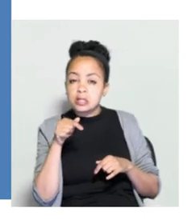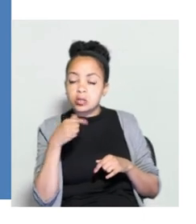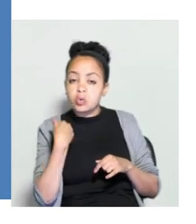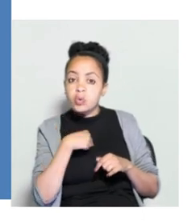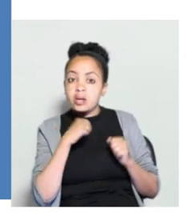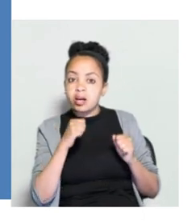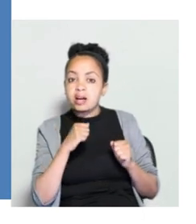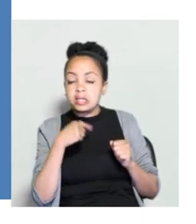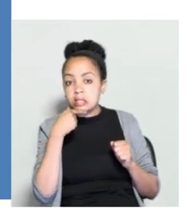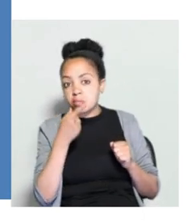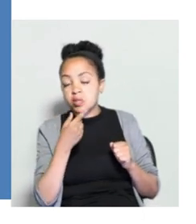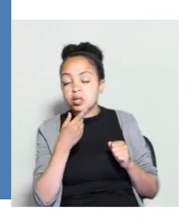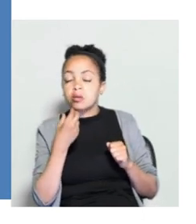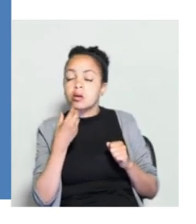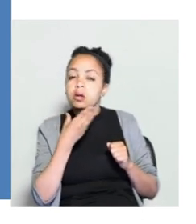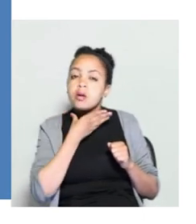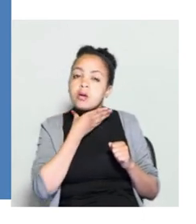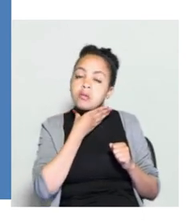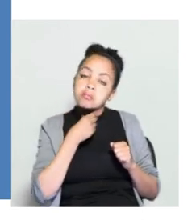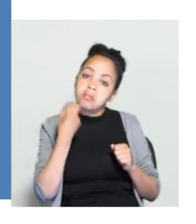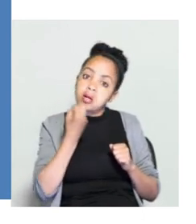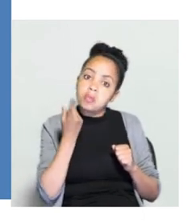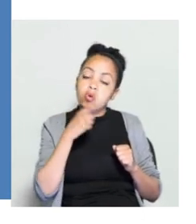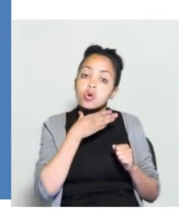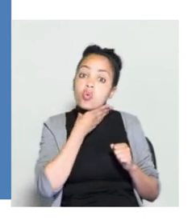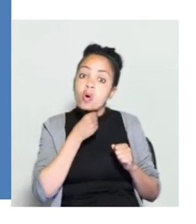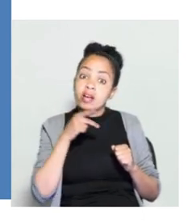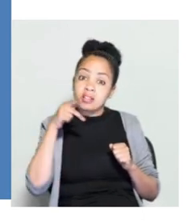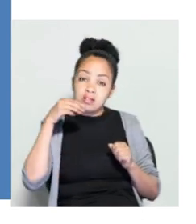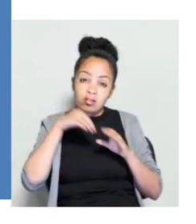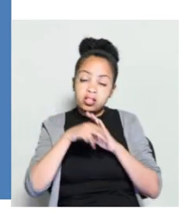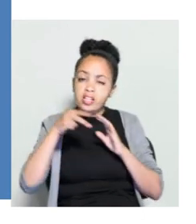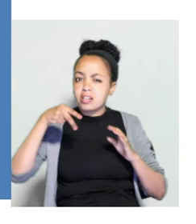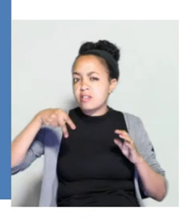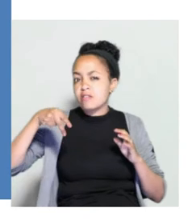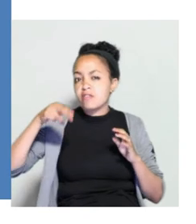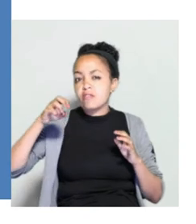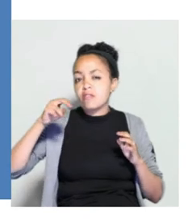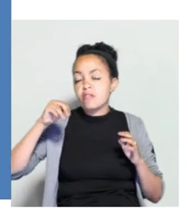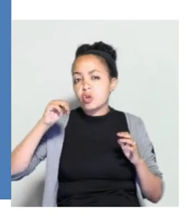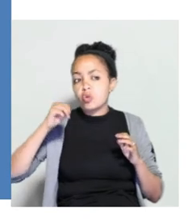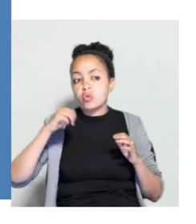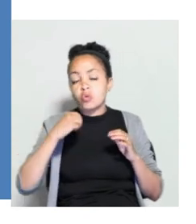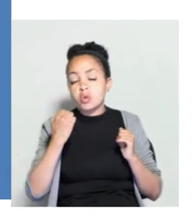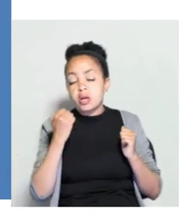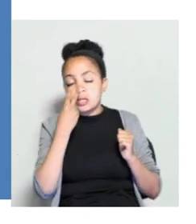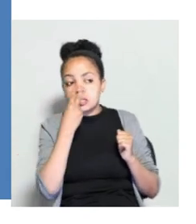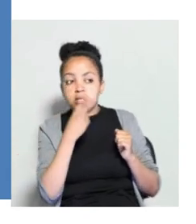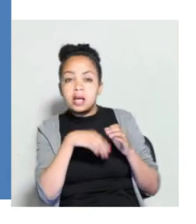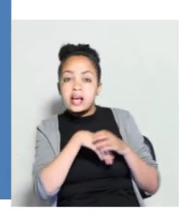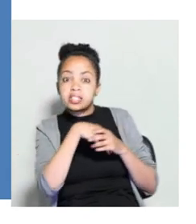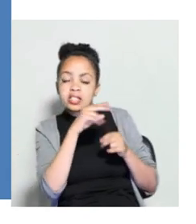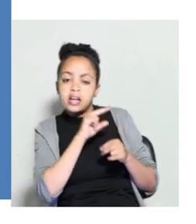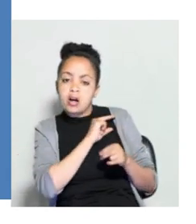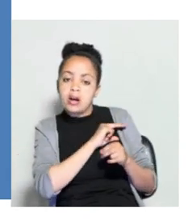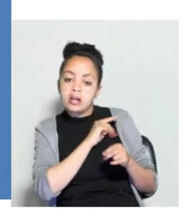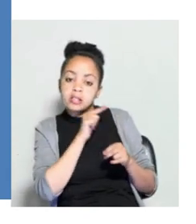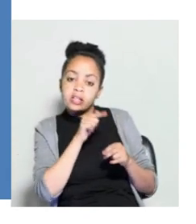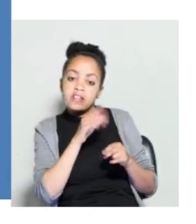we can speak purple or white, tall, whatever it is, since we are speaking about external observable character.